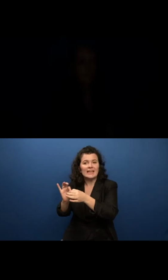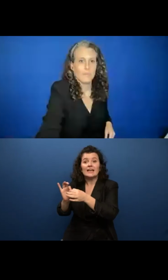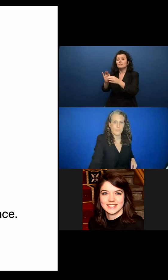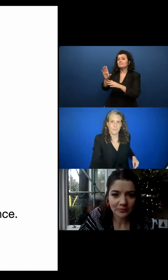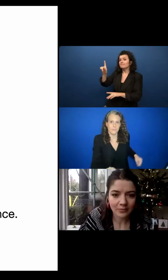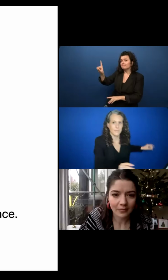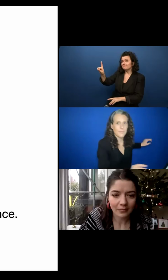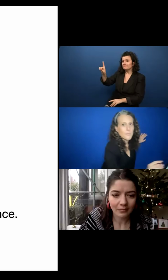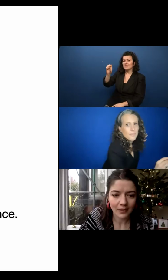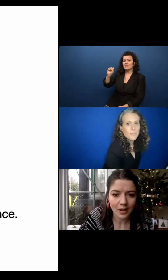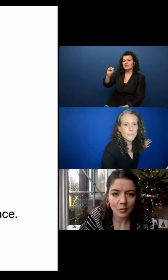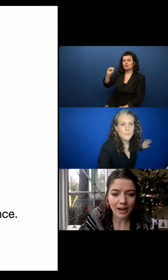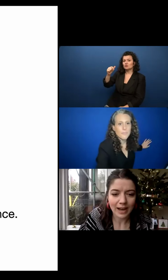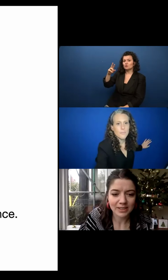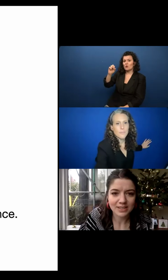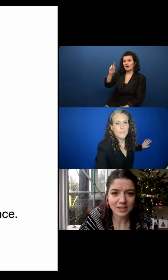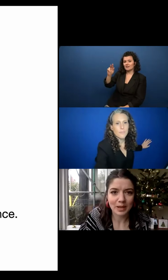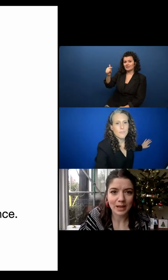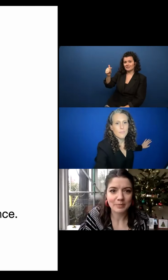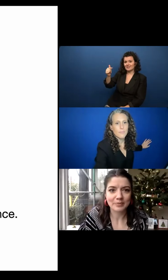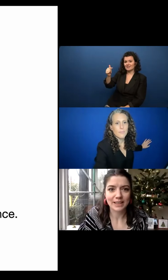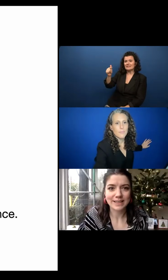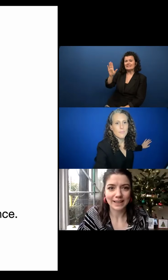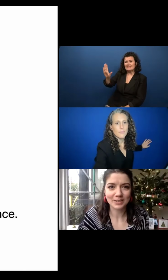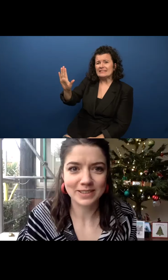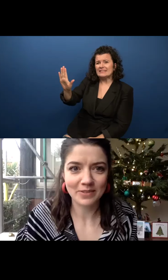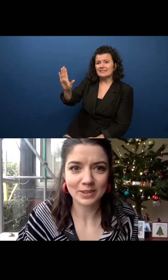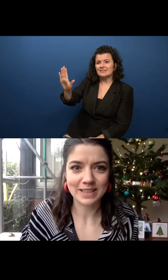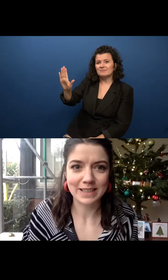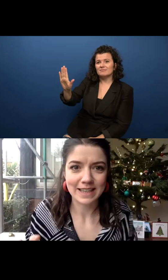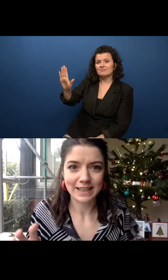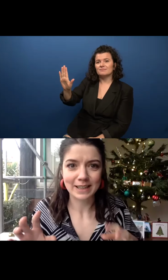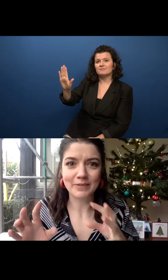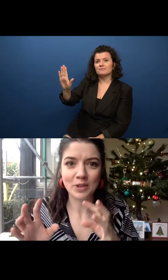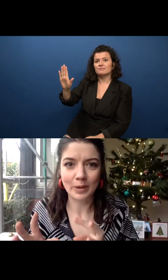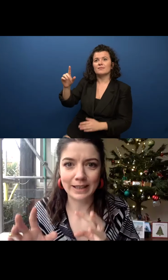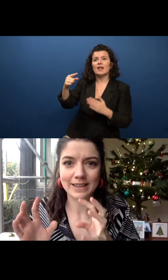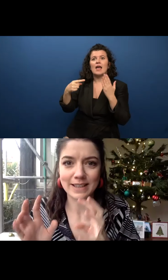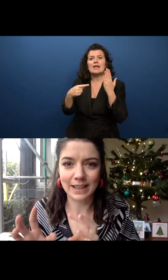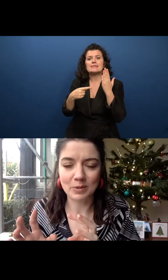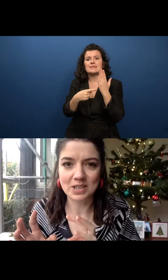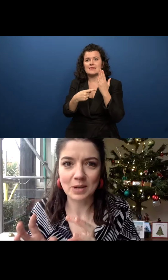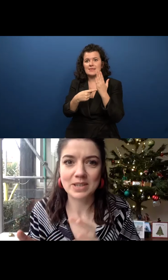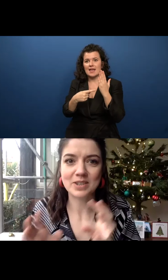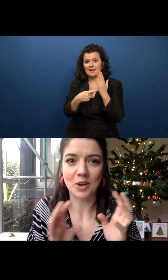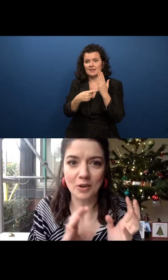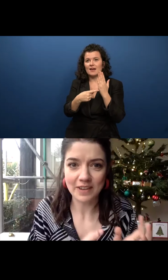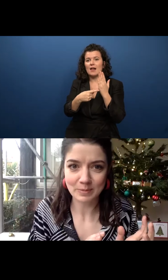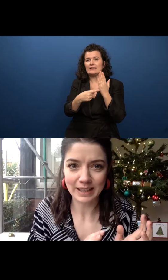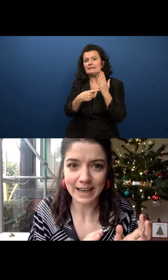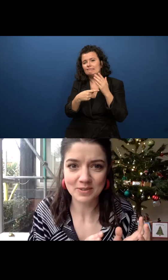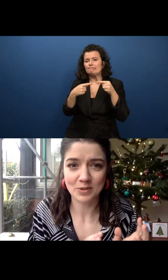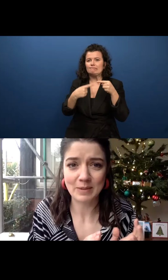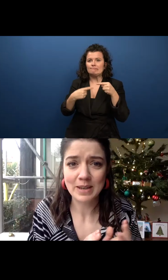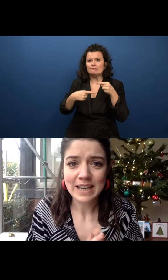you. We are having some technical difficulties in viewing the sign language interpretation on our